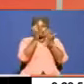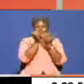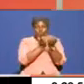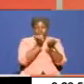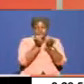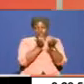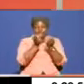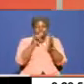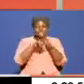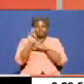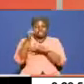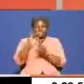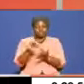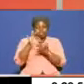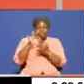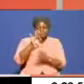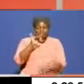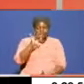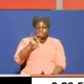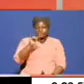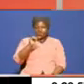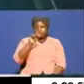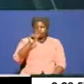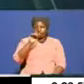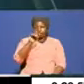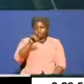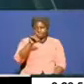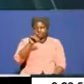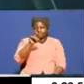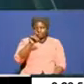fintechs. Here is Brian Munyoki with the details.